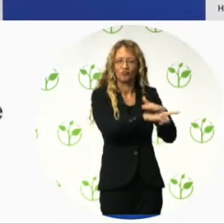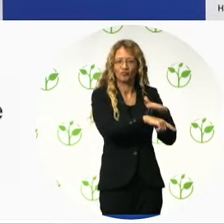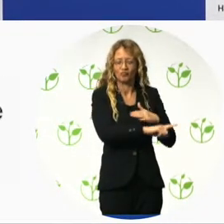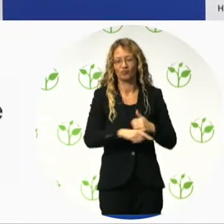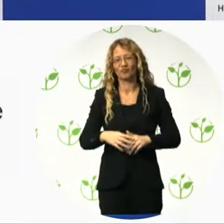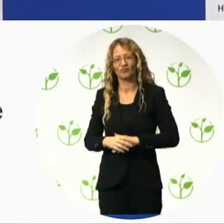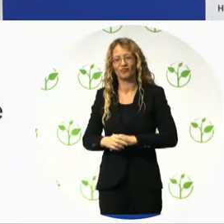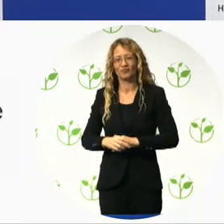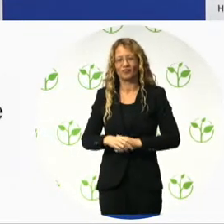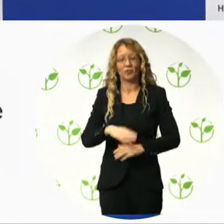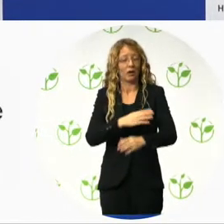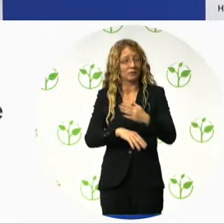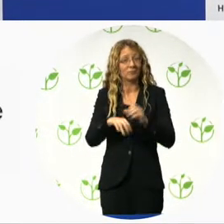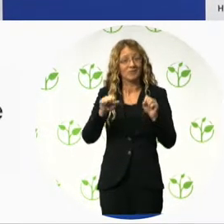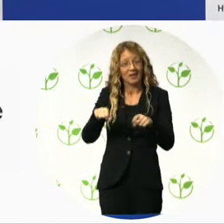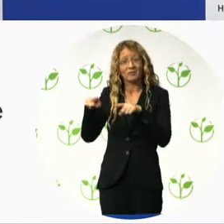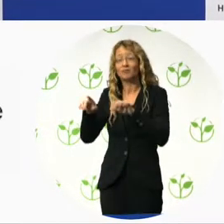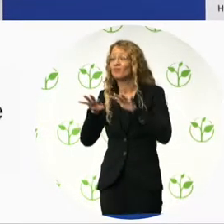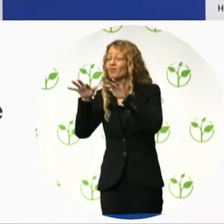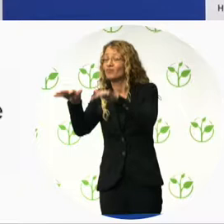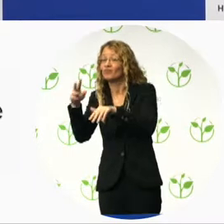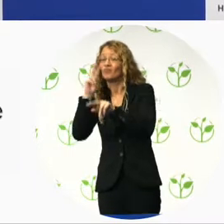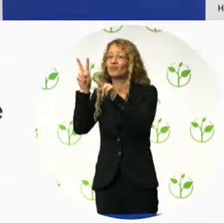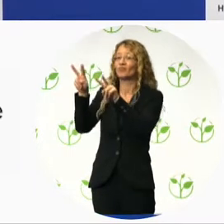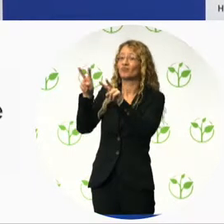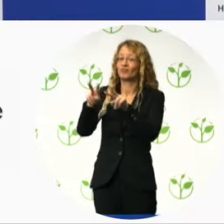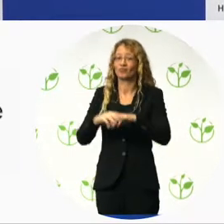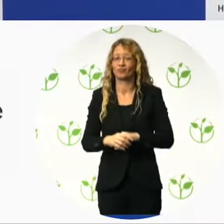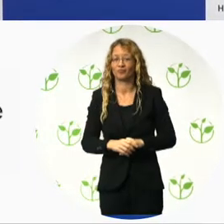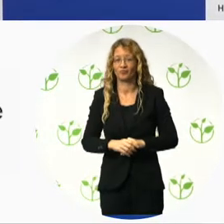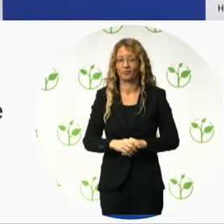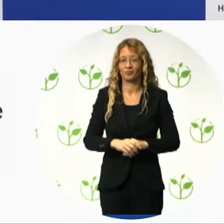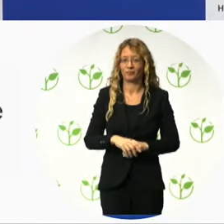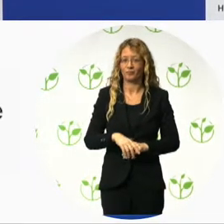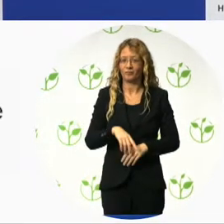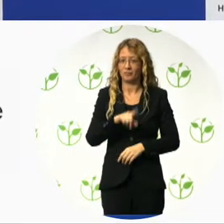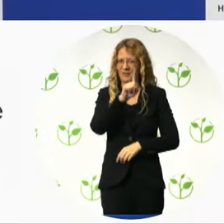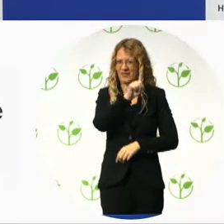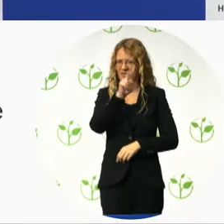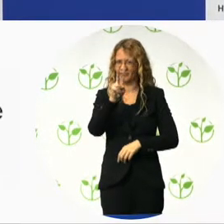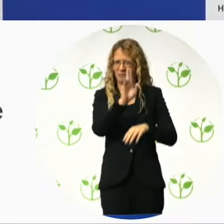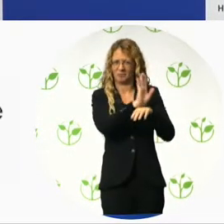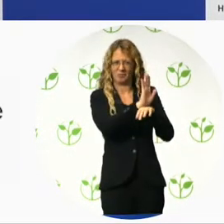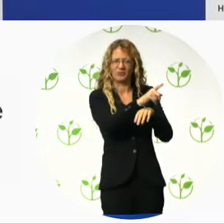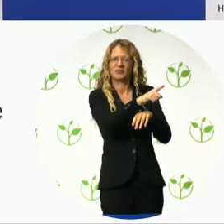access to the 12 cinemas where we are showing the movies.